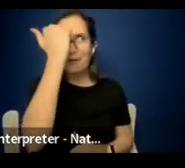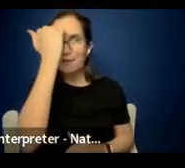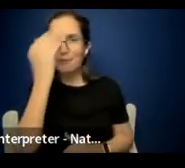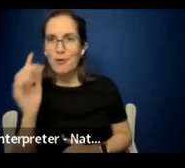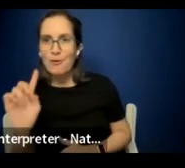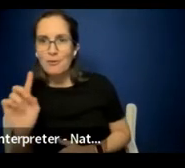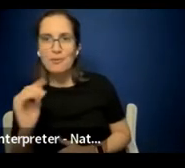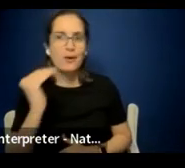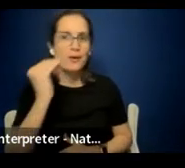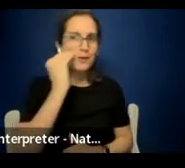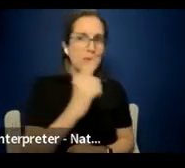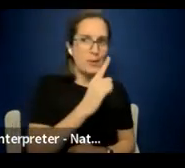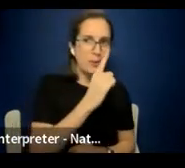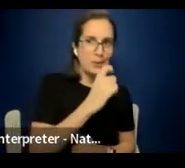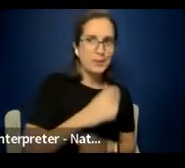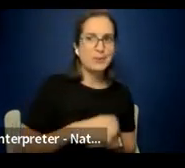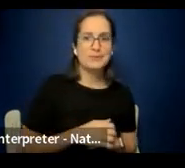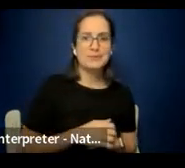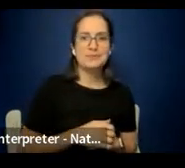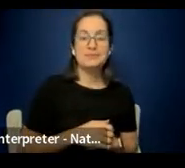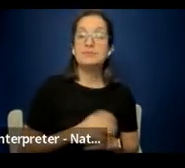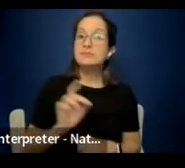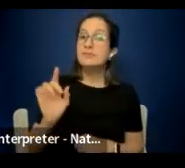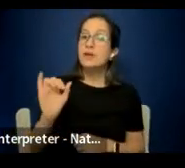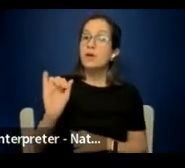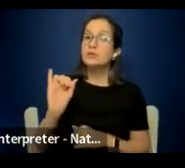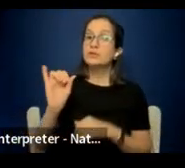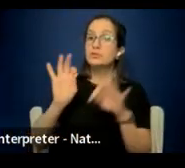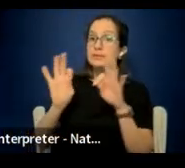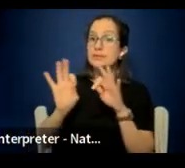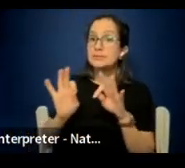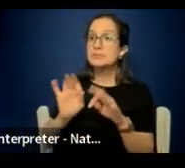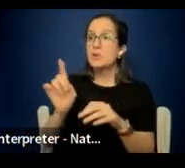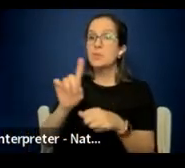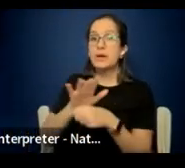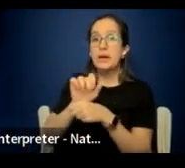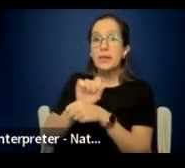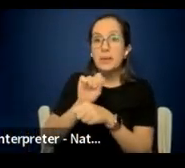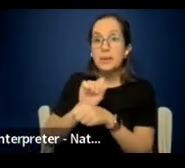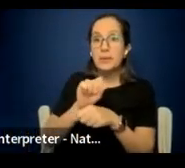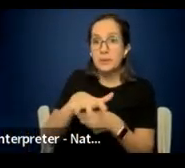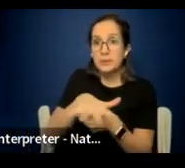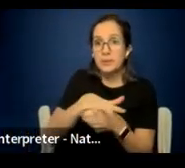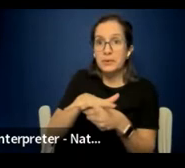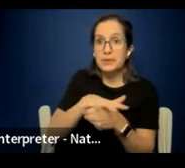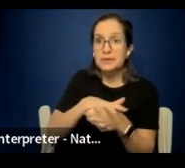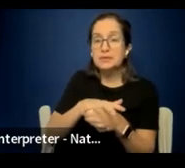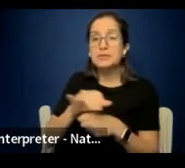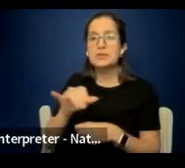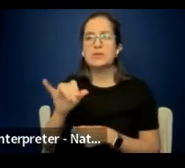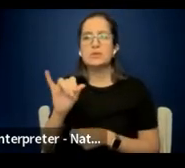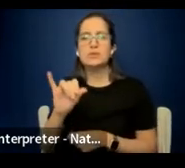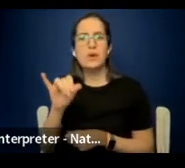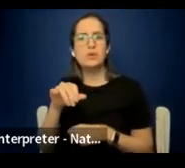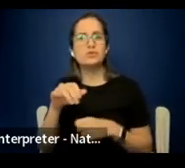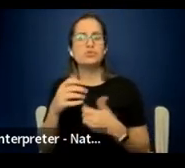Orienting volunteers to their workspace. Educating on organizational culture, letting them know either beforehand or when they arrive, you